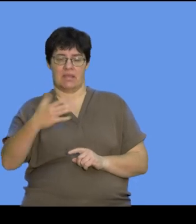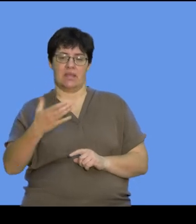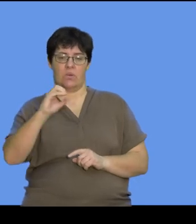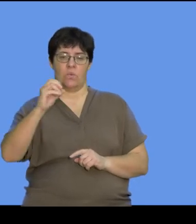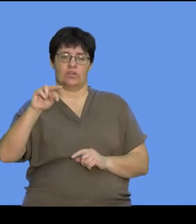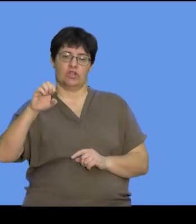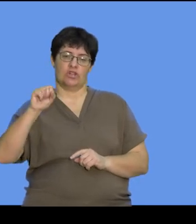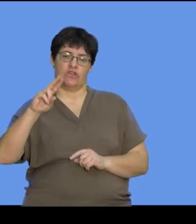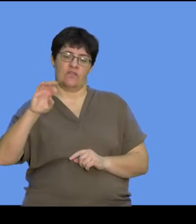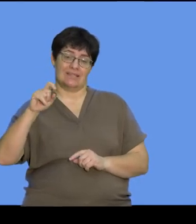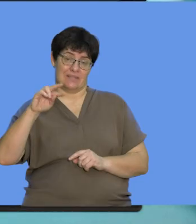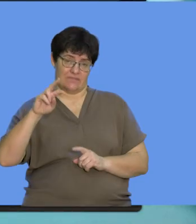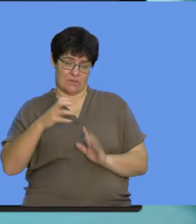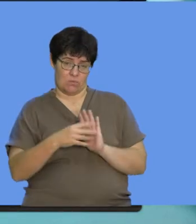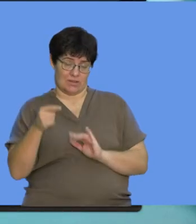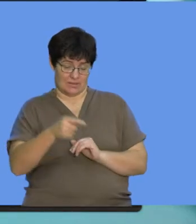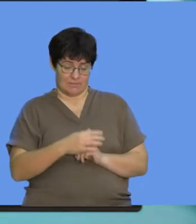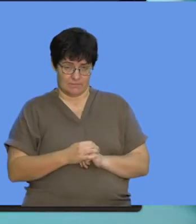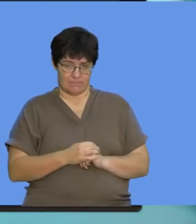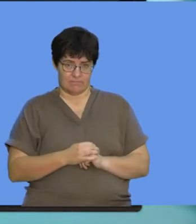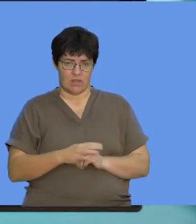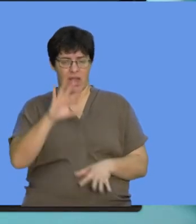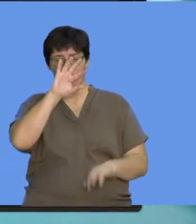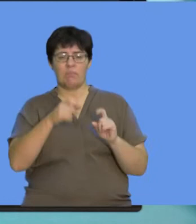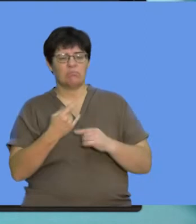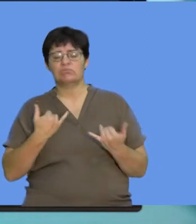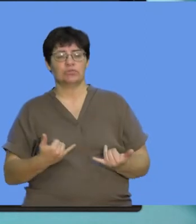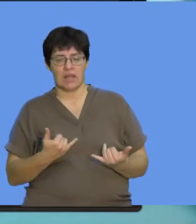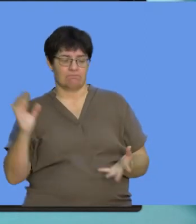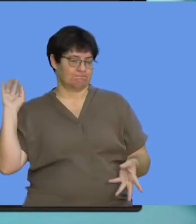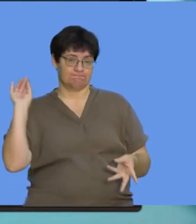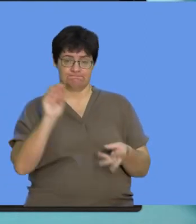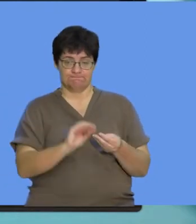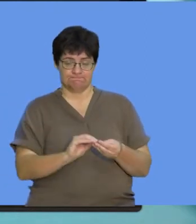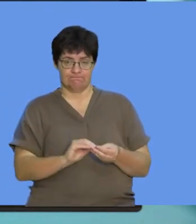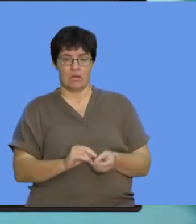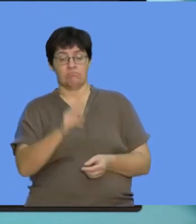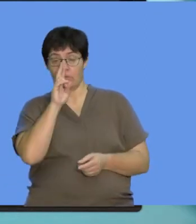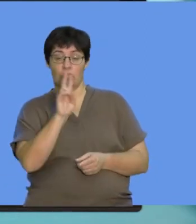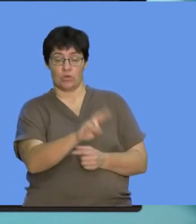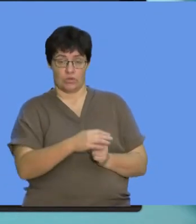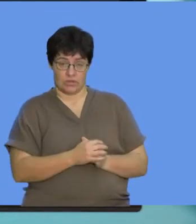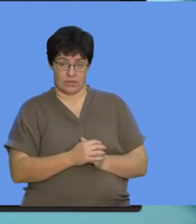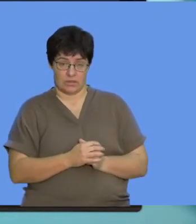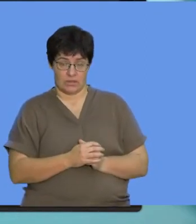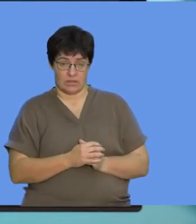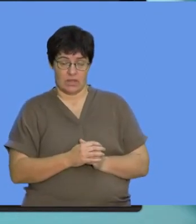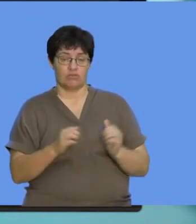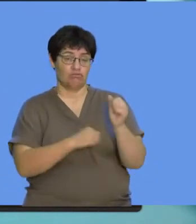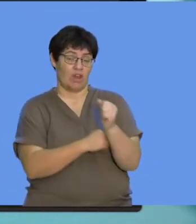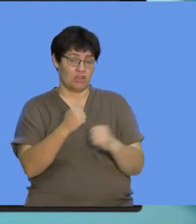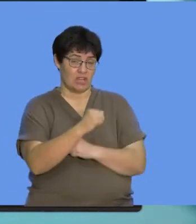semi-conservative model of replication. So guys, as we wrap up this section, a quick overview of today's lesson. We've looked